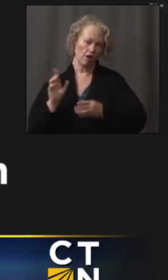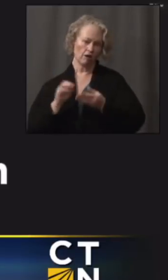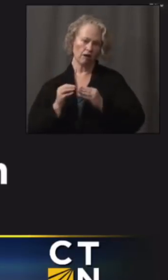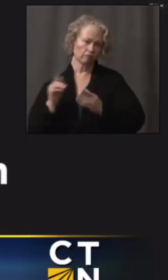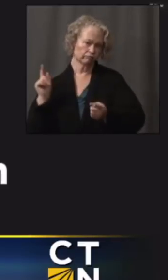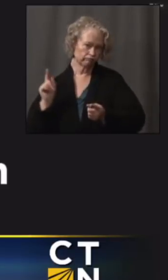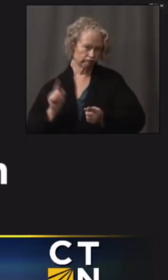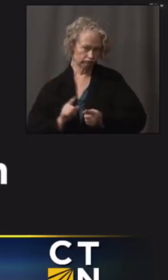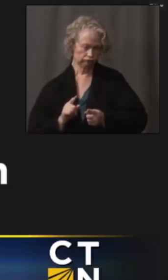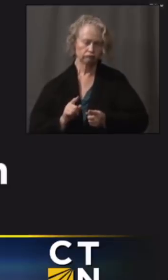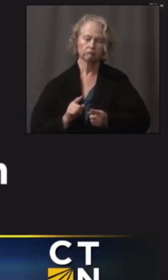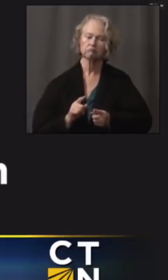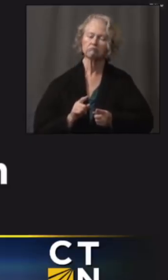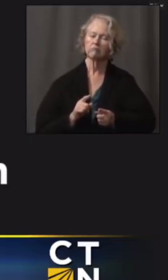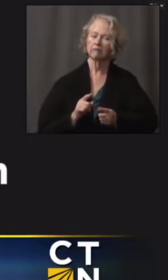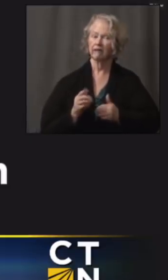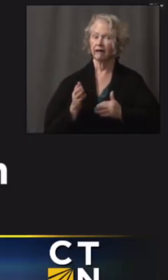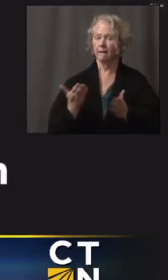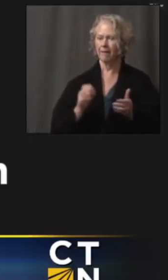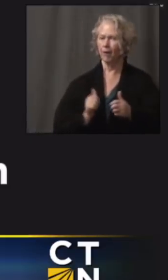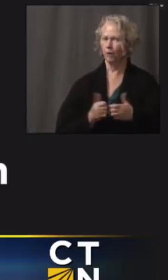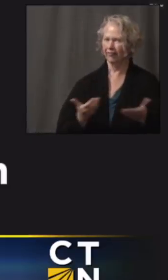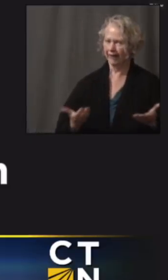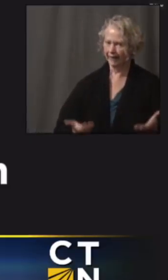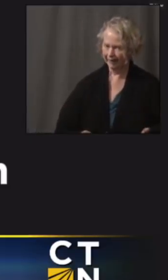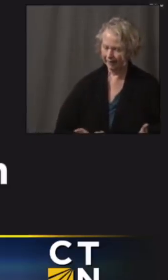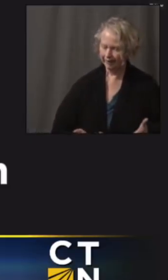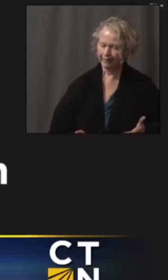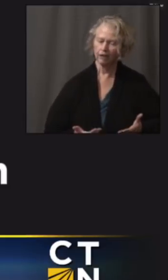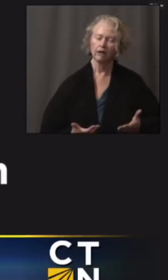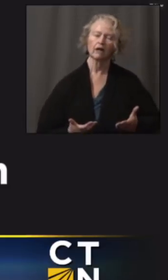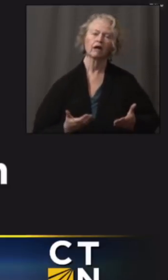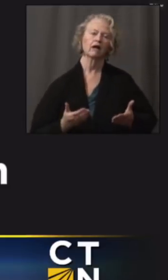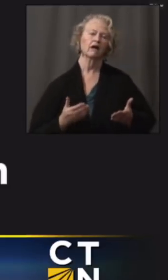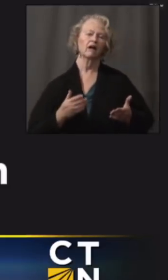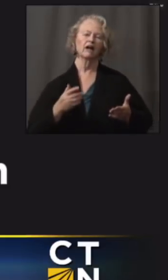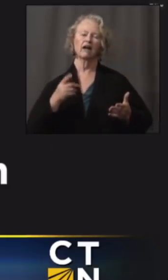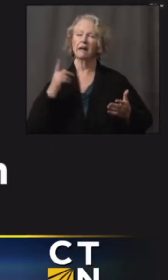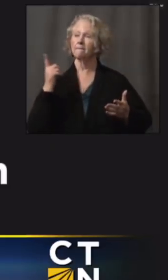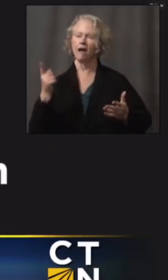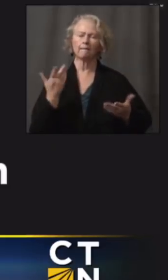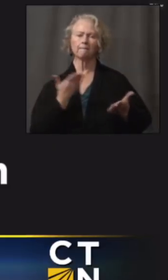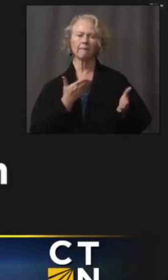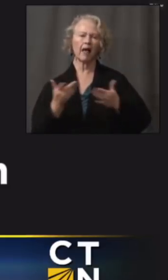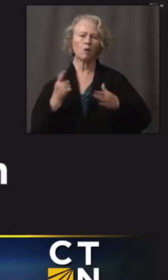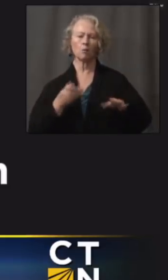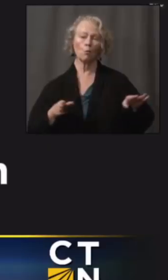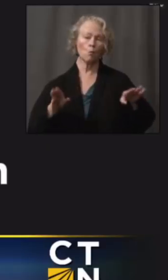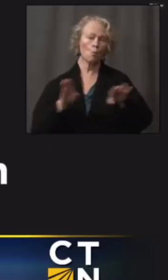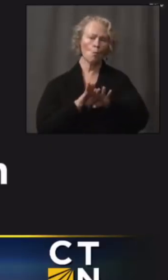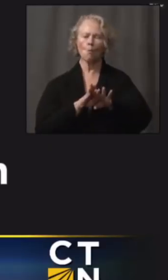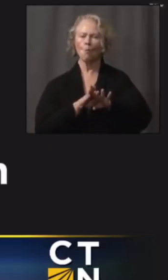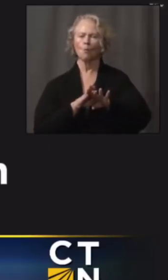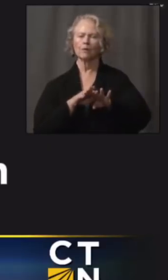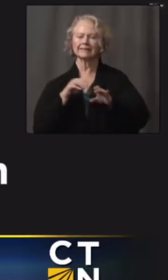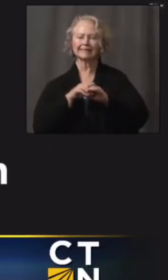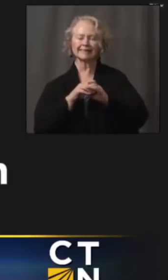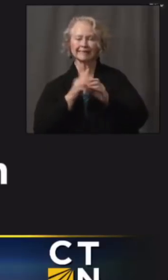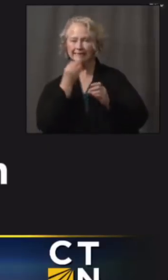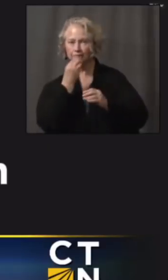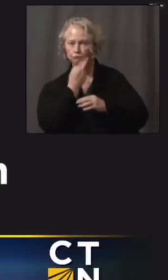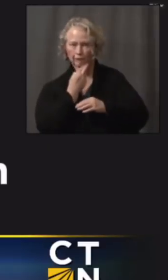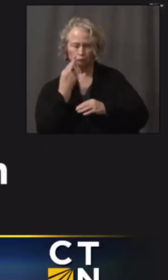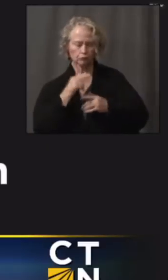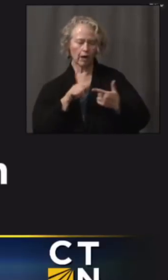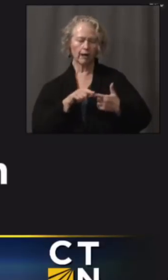and hospitalizations per capita than we have here, they've announced that they're closing indoor dining and they're closing gyms. Michigan